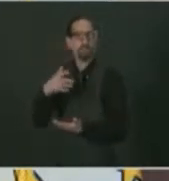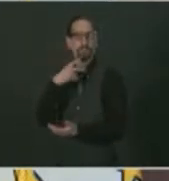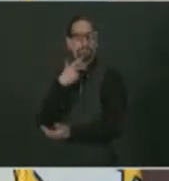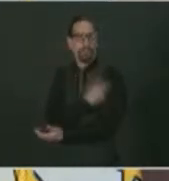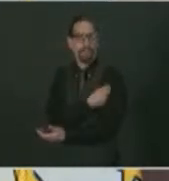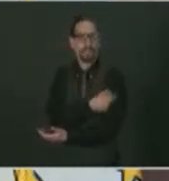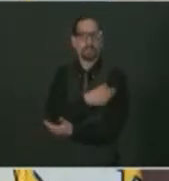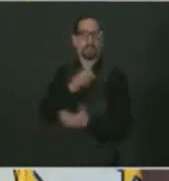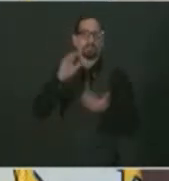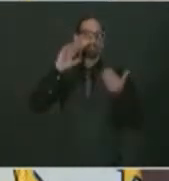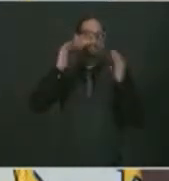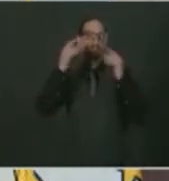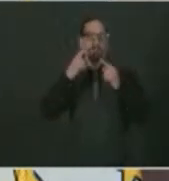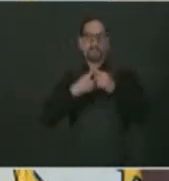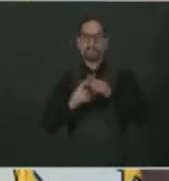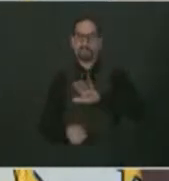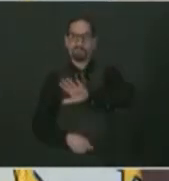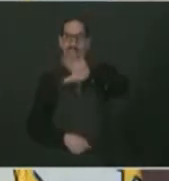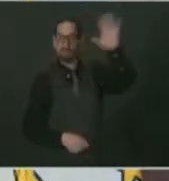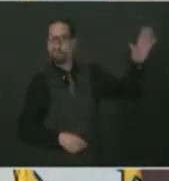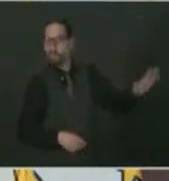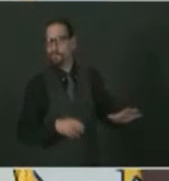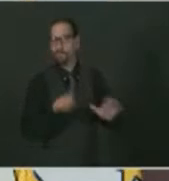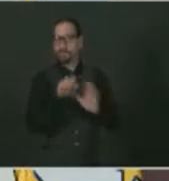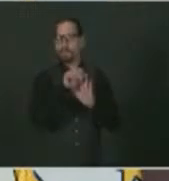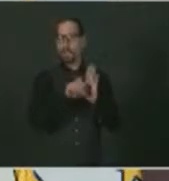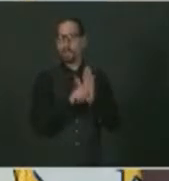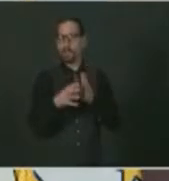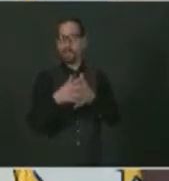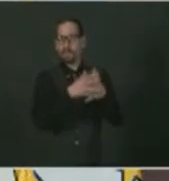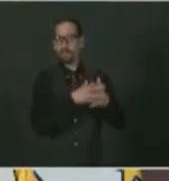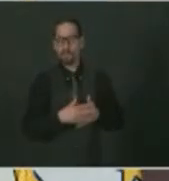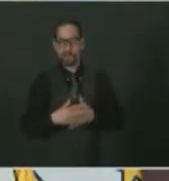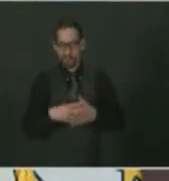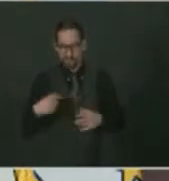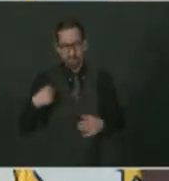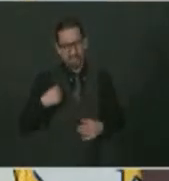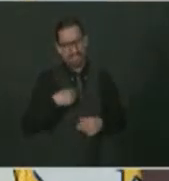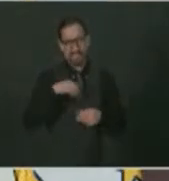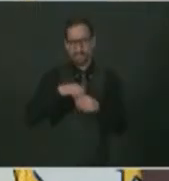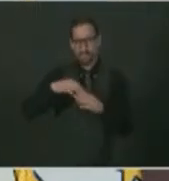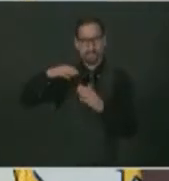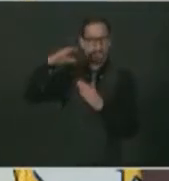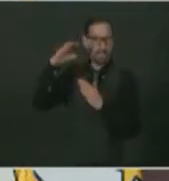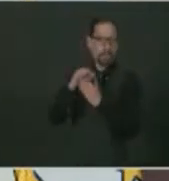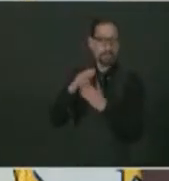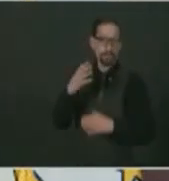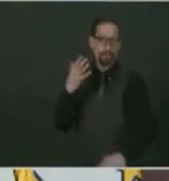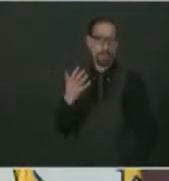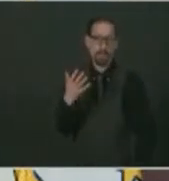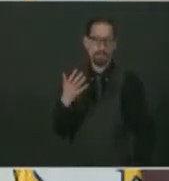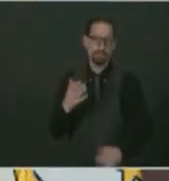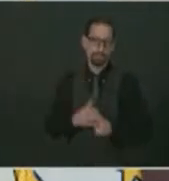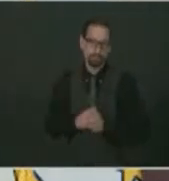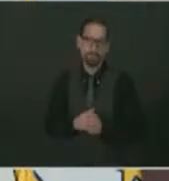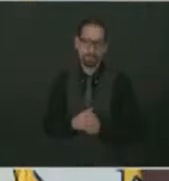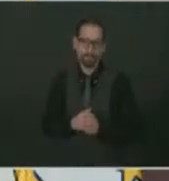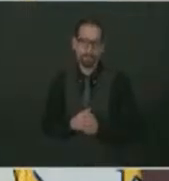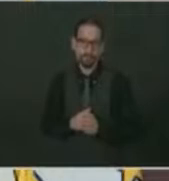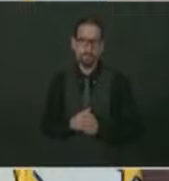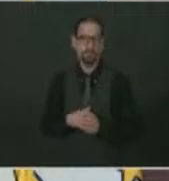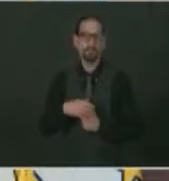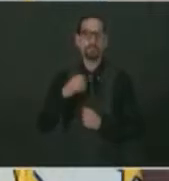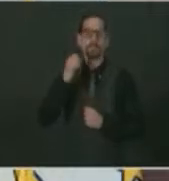people who have received at least one dose, and more than 300,000 people have received